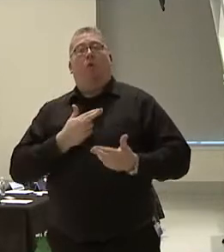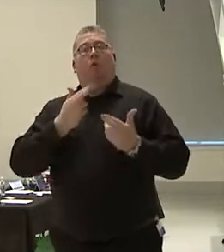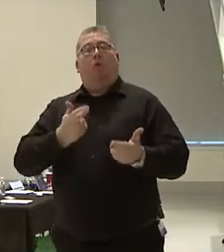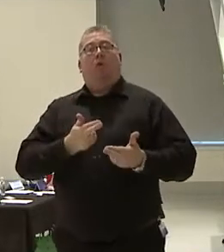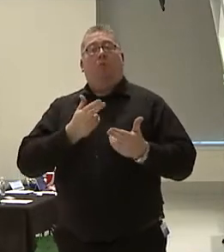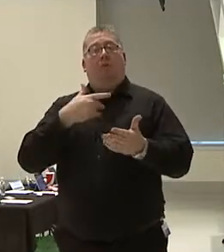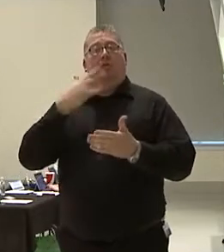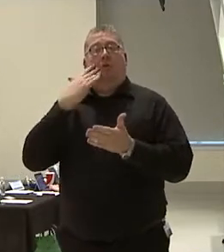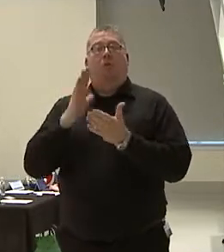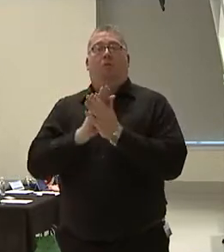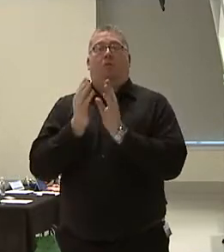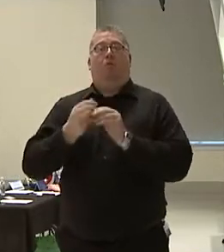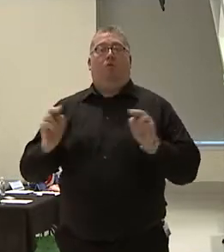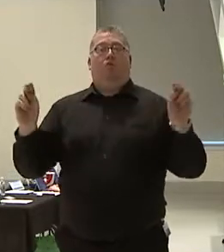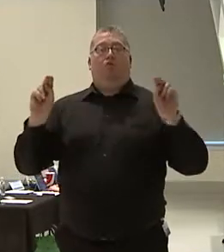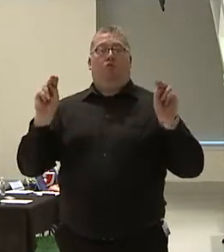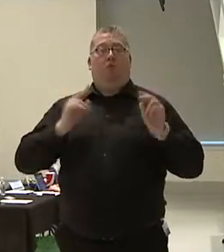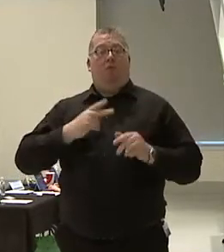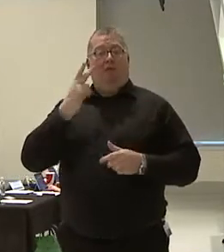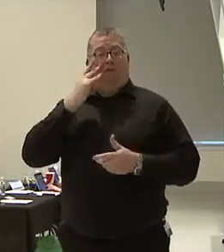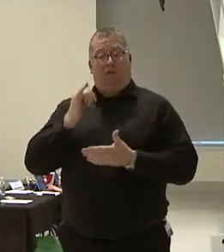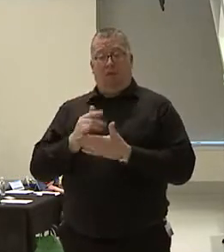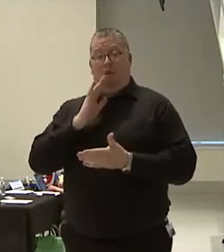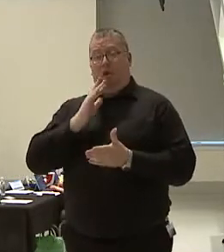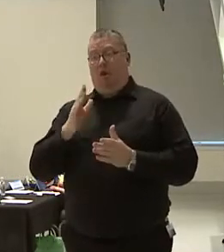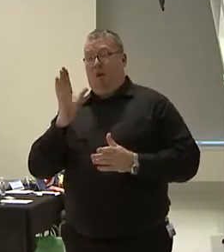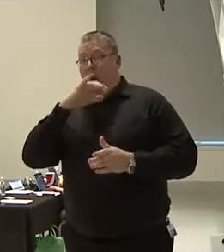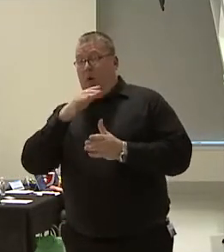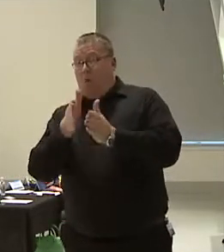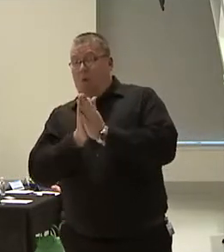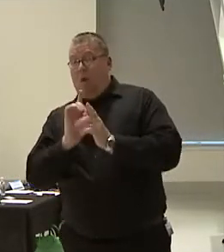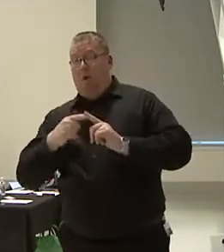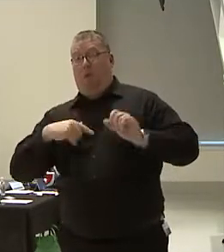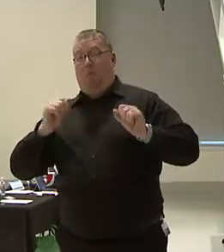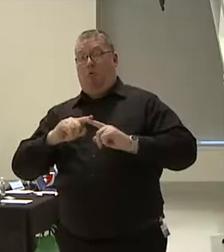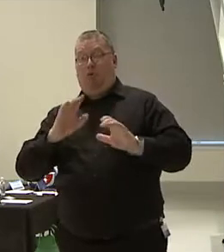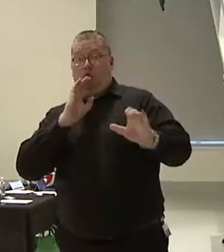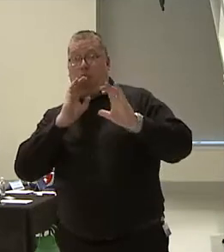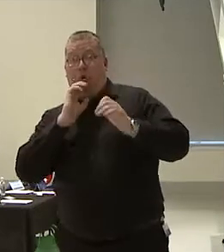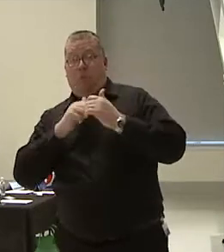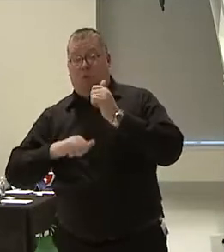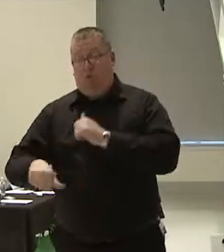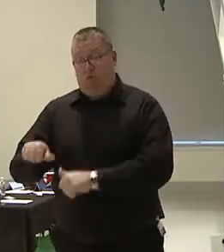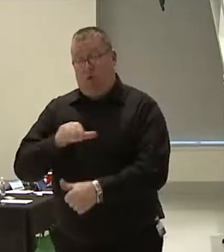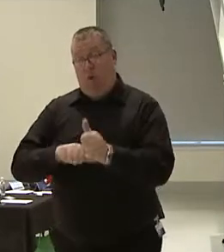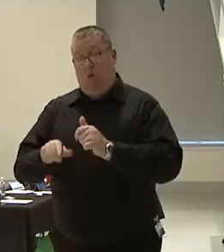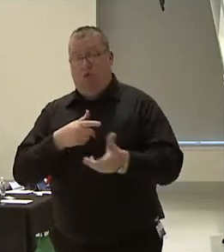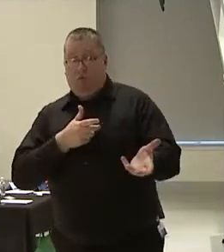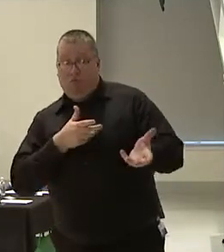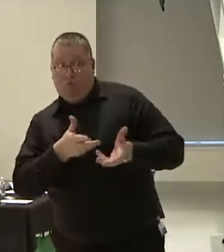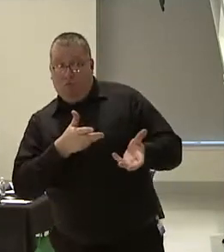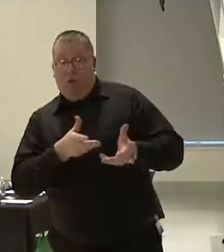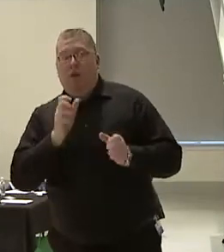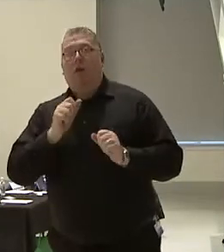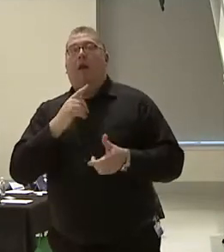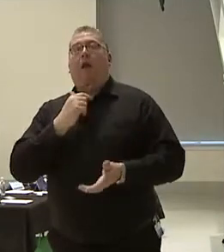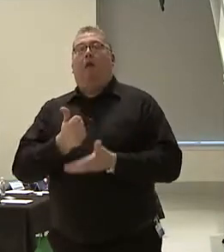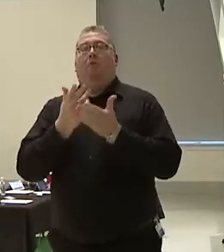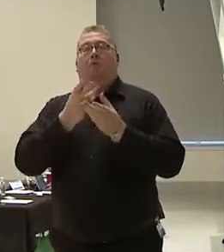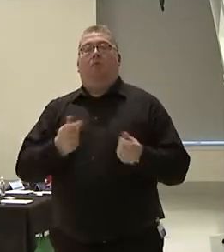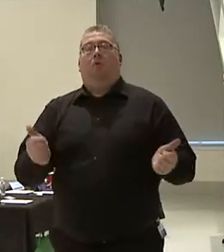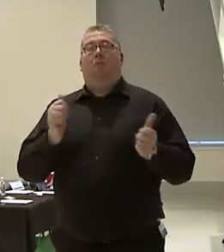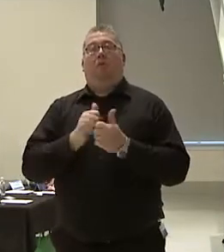net neutrality. This may seem to be an odd request, but our ability to communicate with each other can be willfully stifled by companies